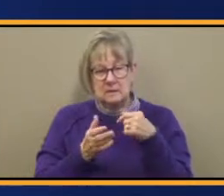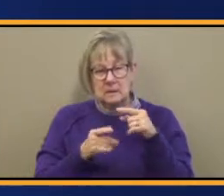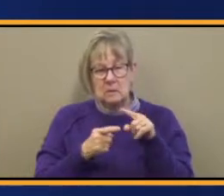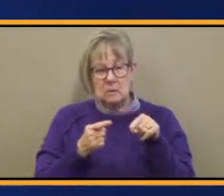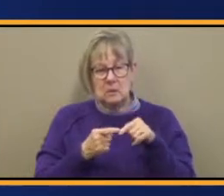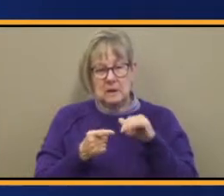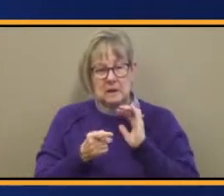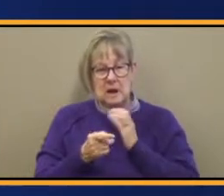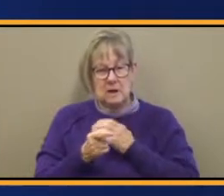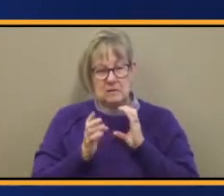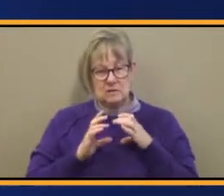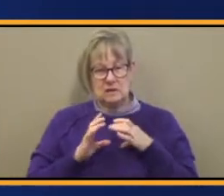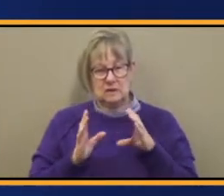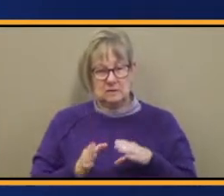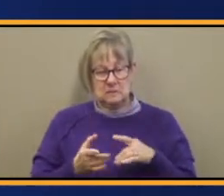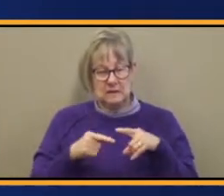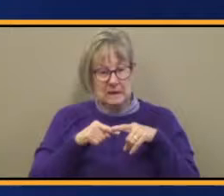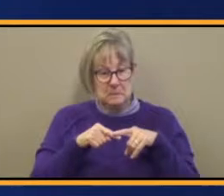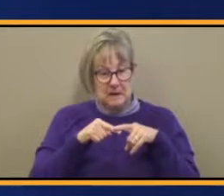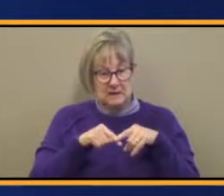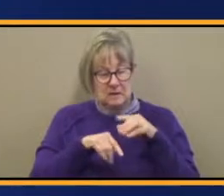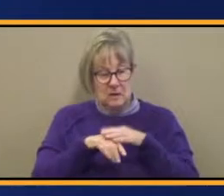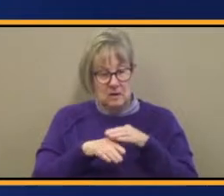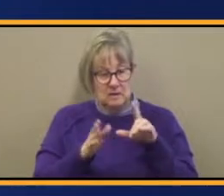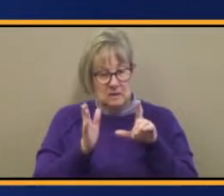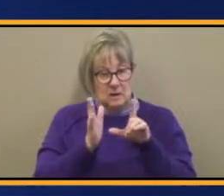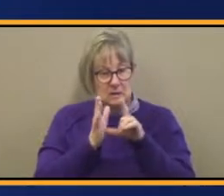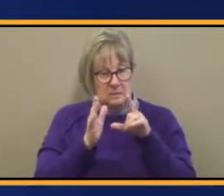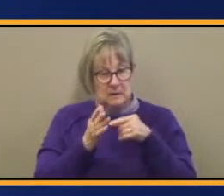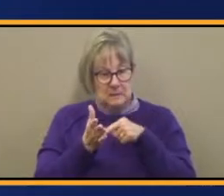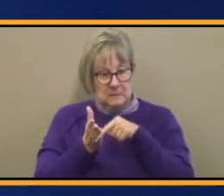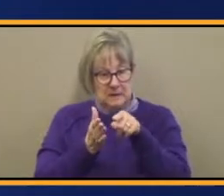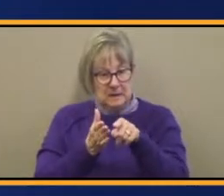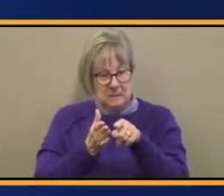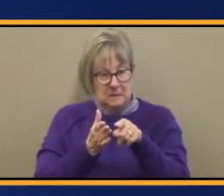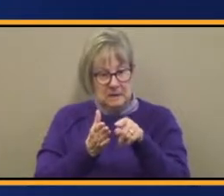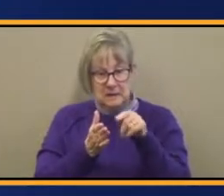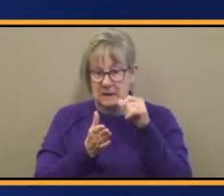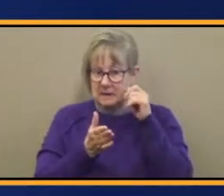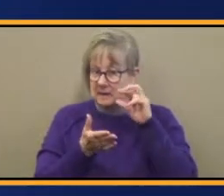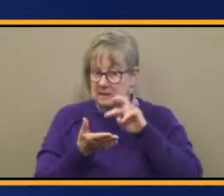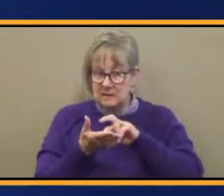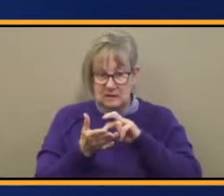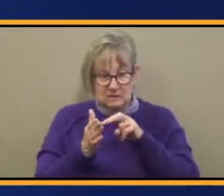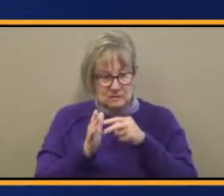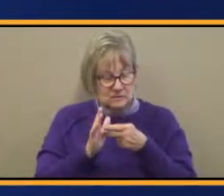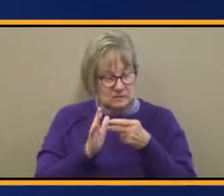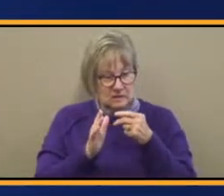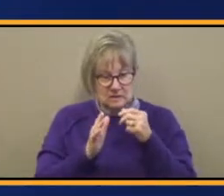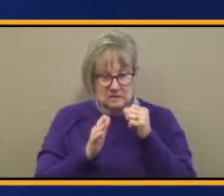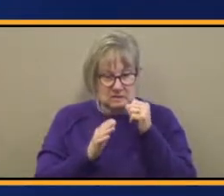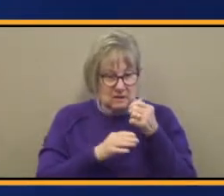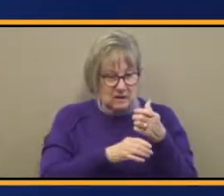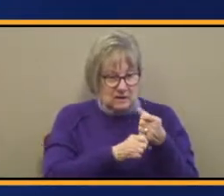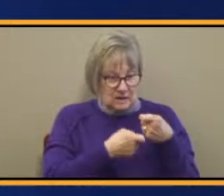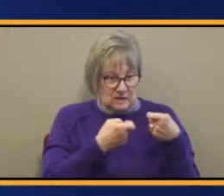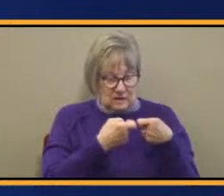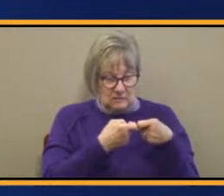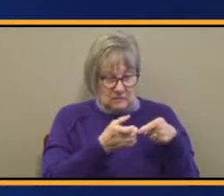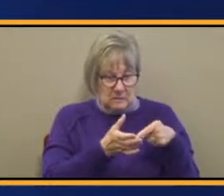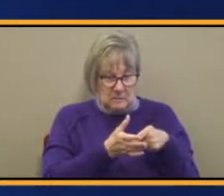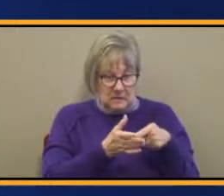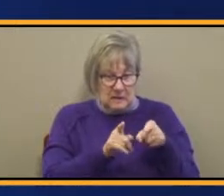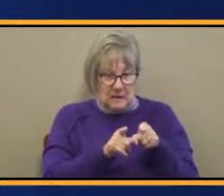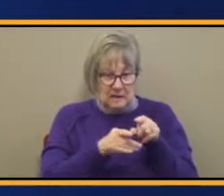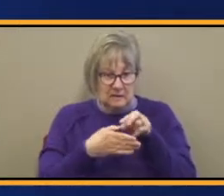customers are depending on the automatic payment and then they just unintentionally do not get their electric bill as a result